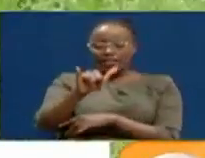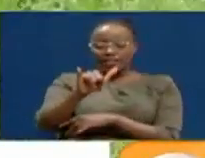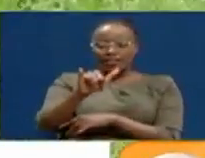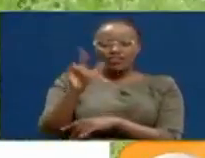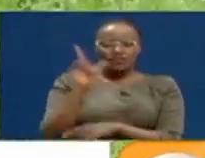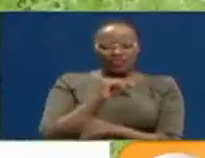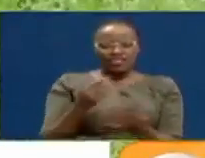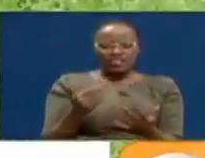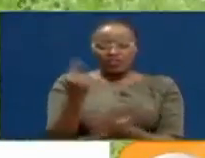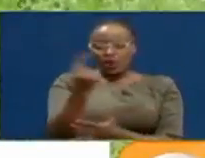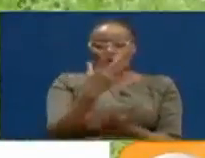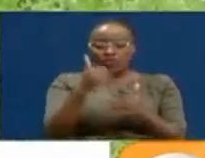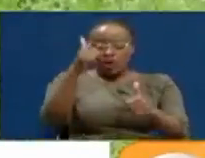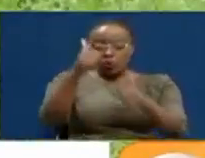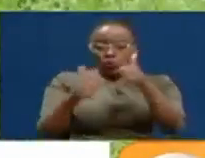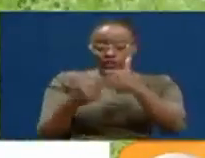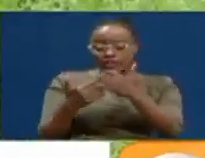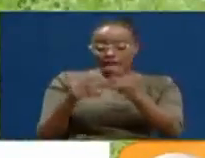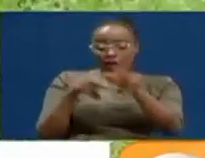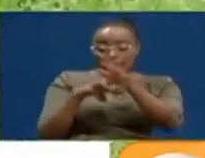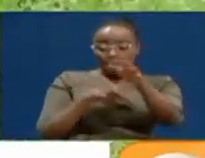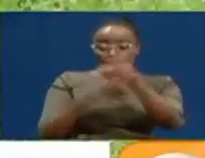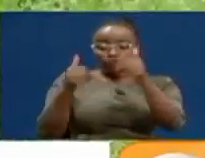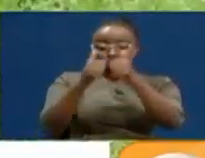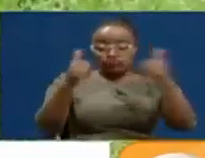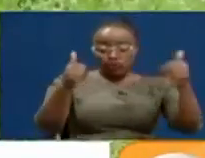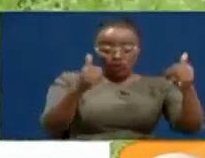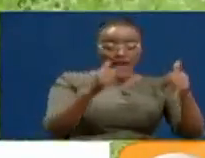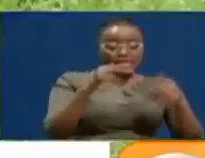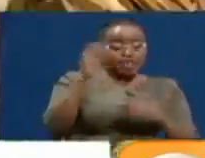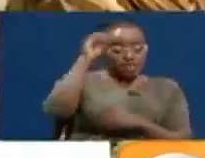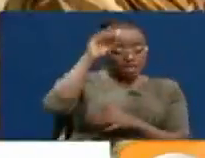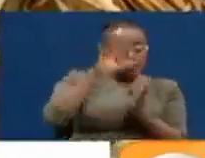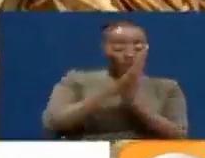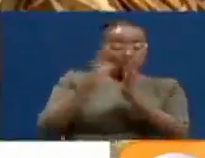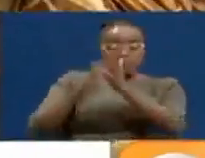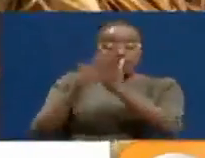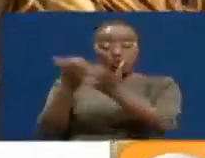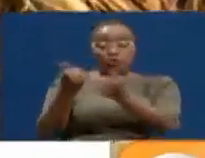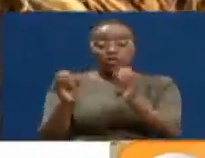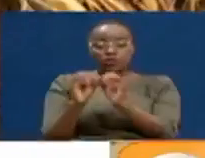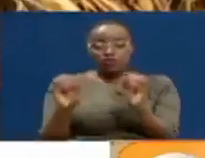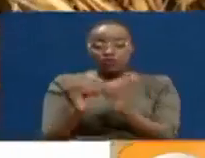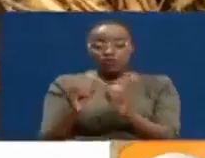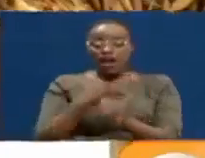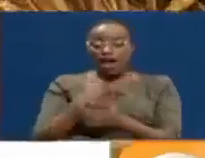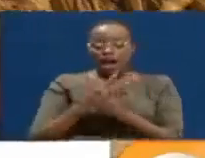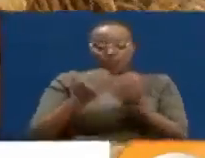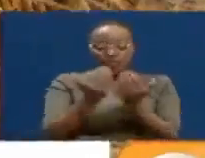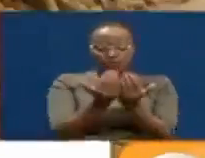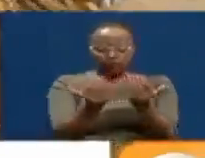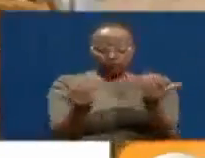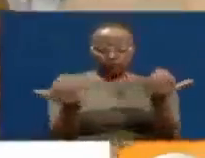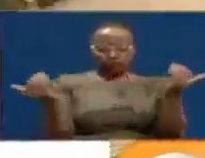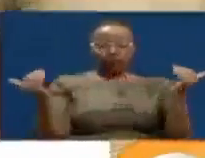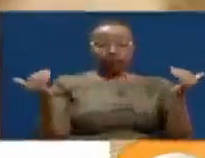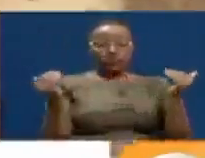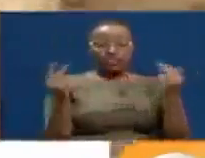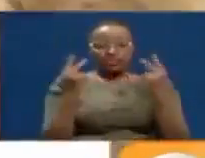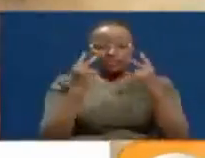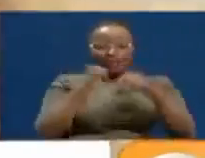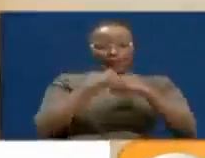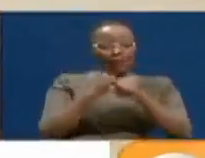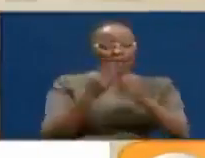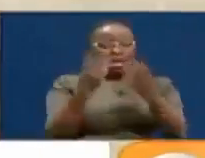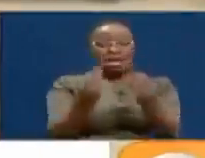is not the only thing that this bridge that separates Kiambu and Machakos counties need. Lack of guardrails here seem to be making